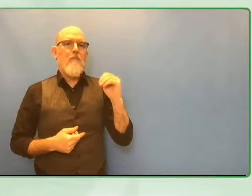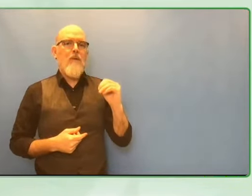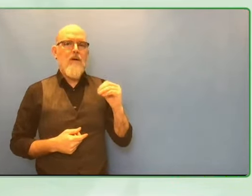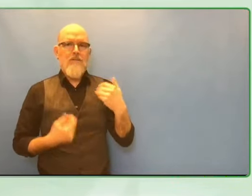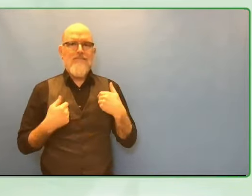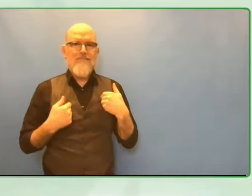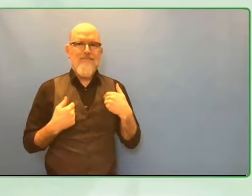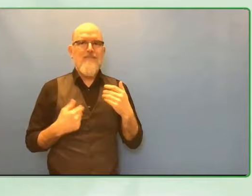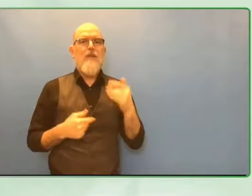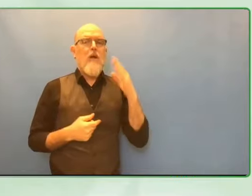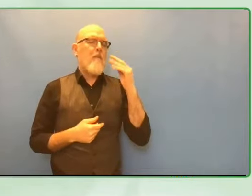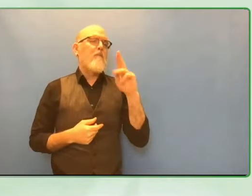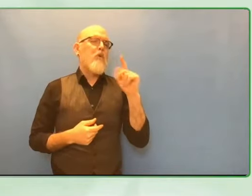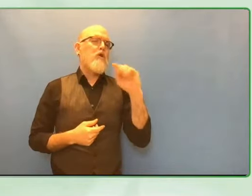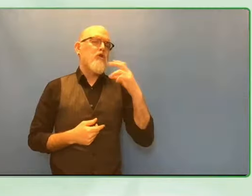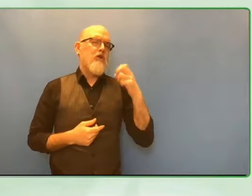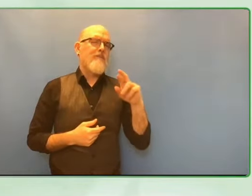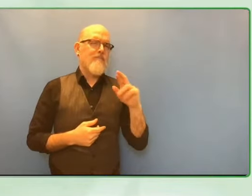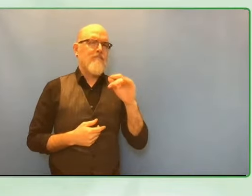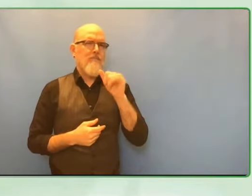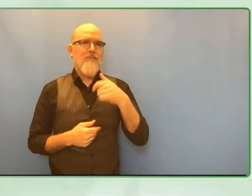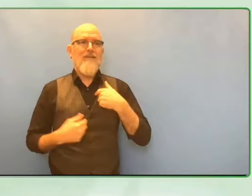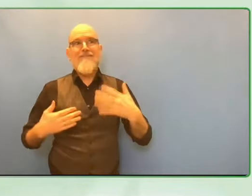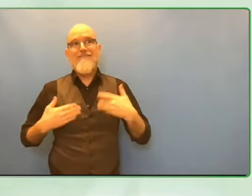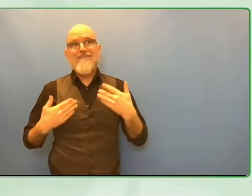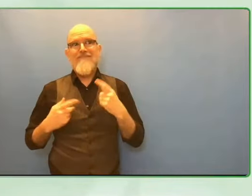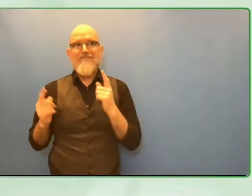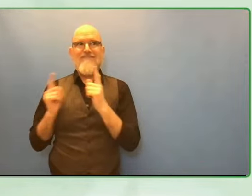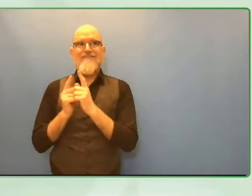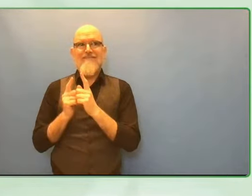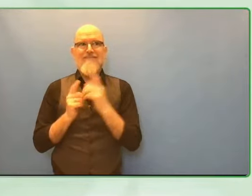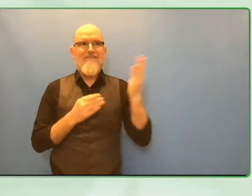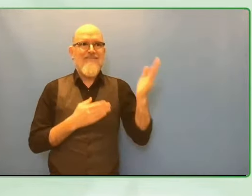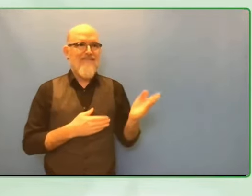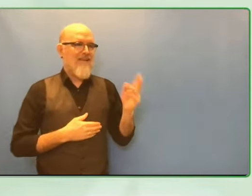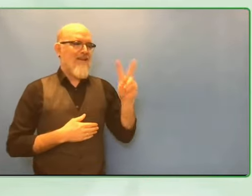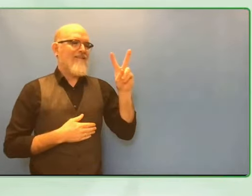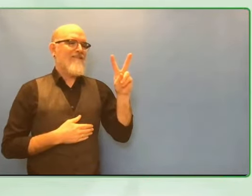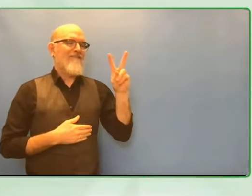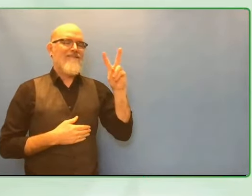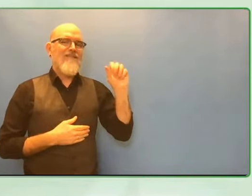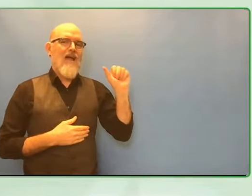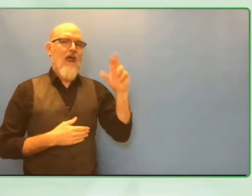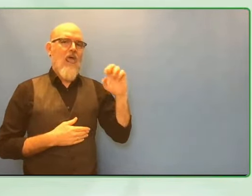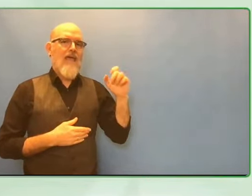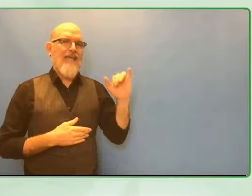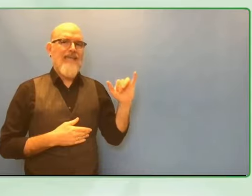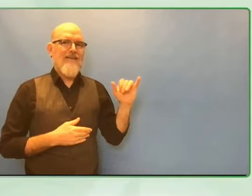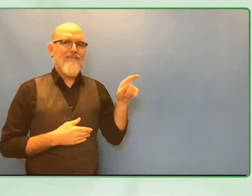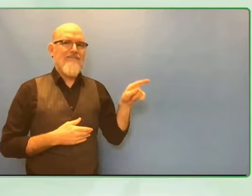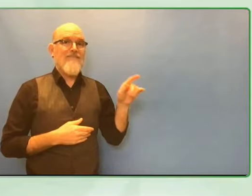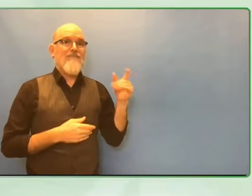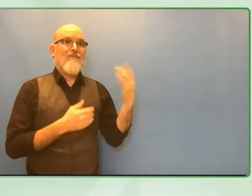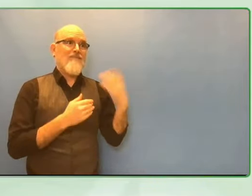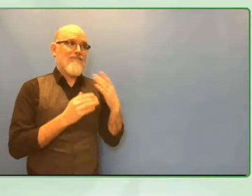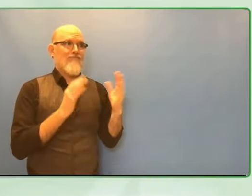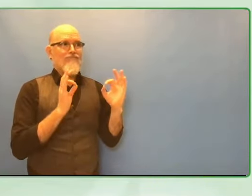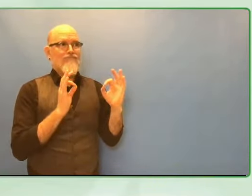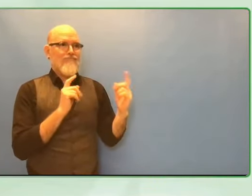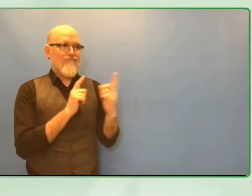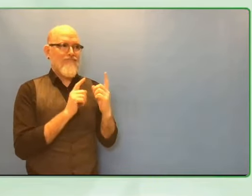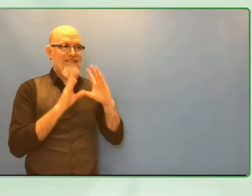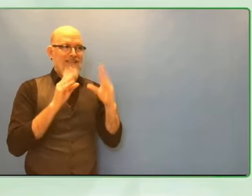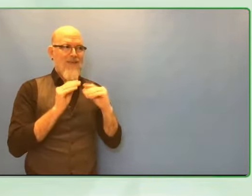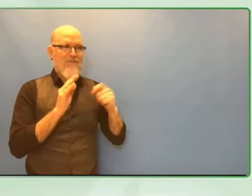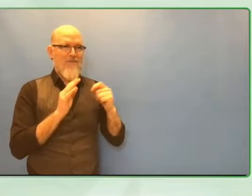Valerie Michaelis of the Enterprise Training Center here in Austria, and on my right, Nick Gross of ASFINAG,